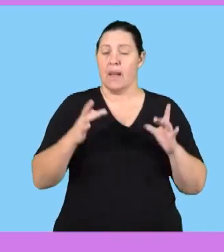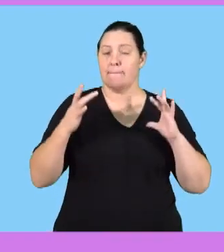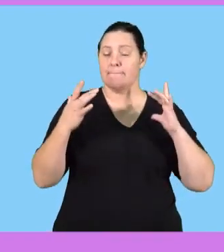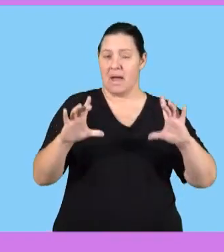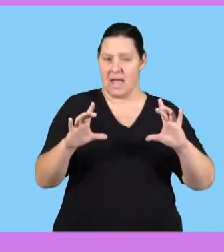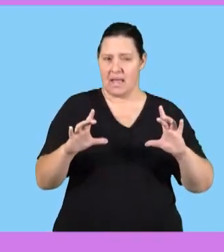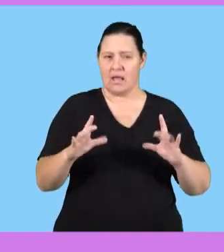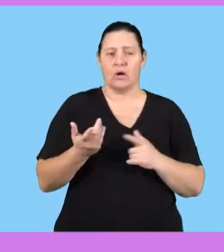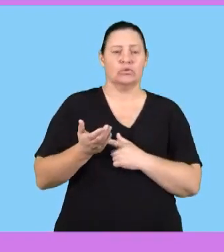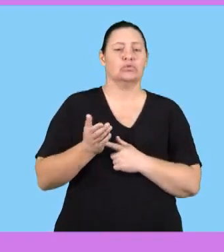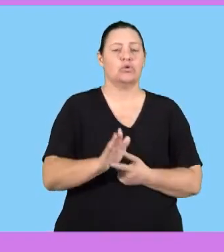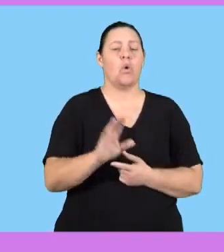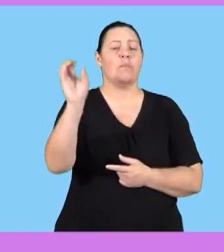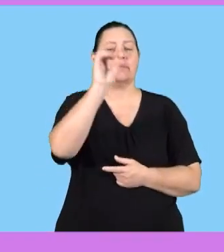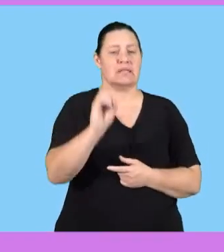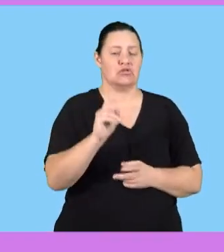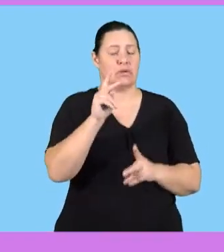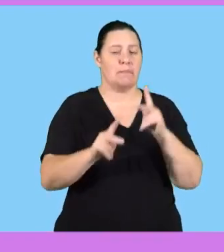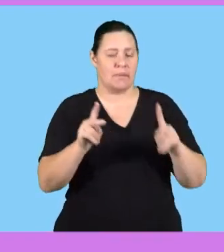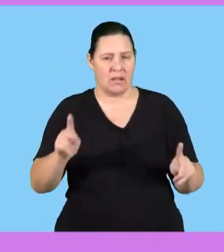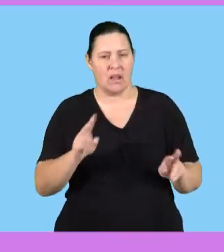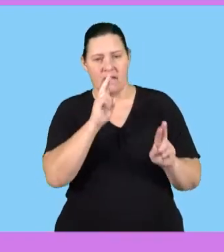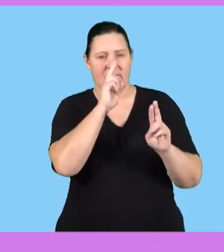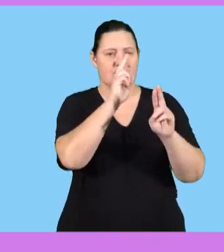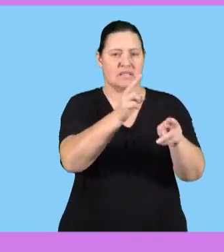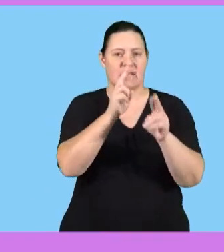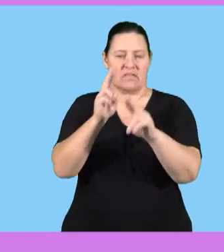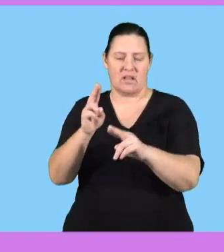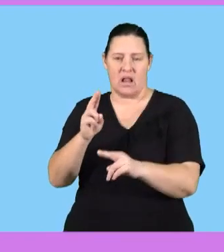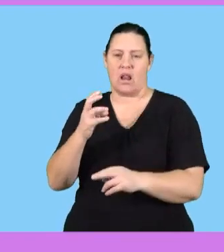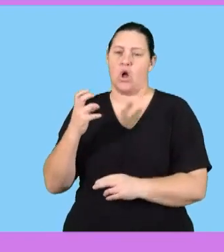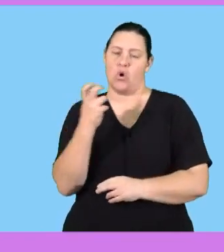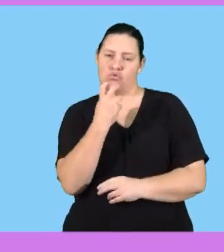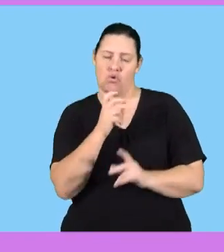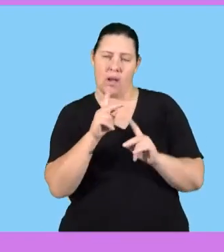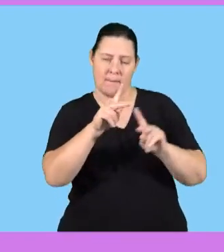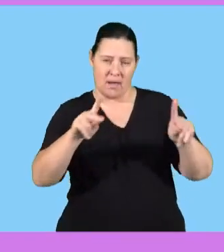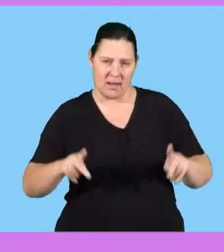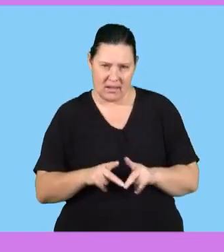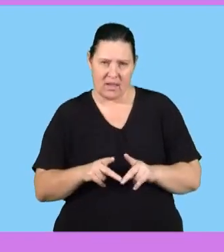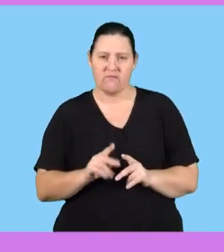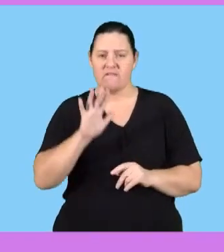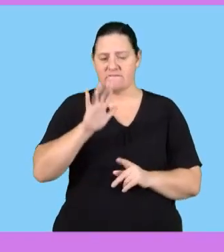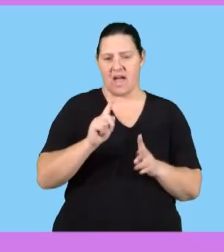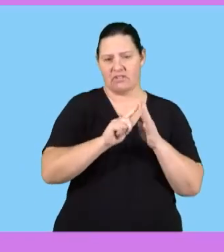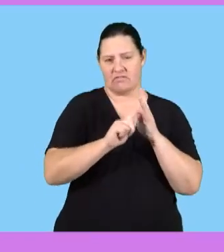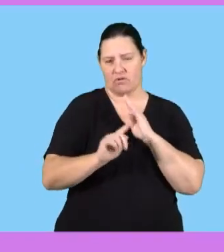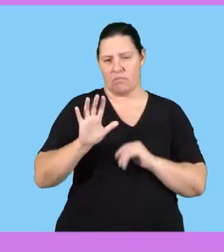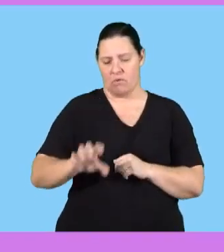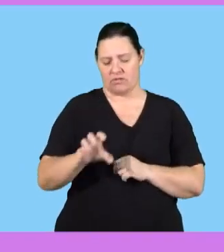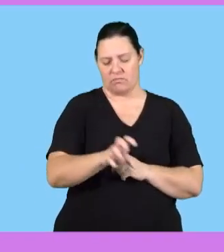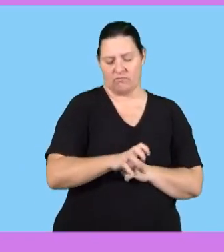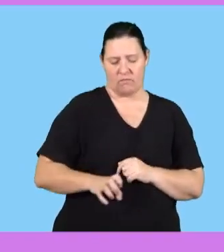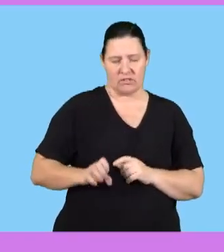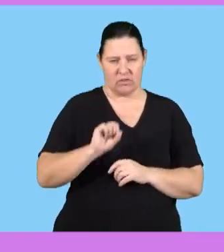the pie chart below indicates the percentage of people who visited the Kruger National Park from 5 different South African